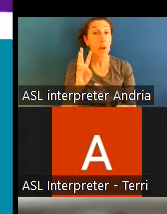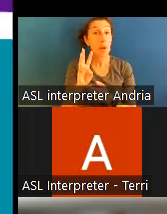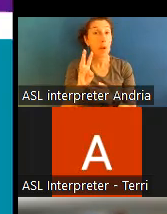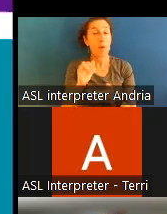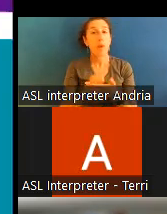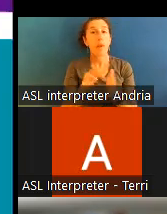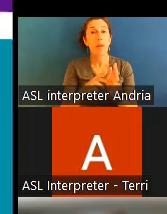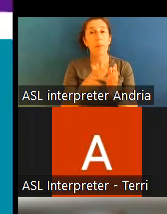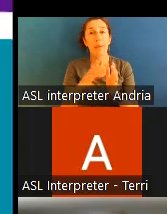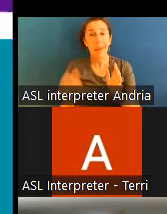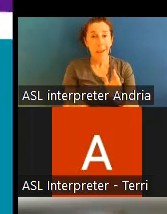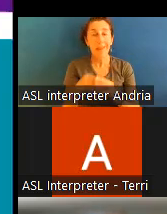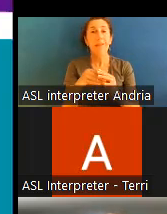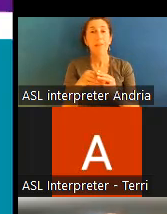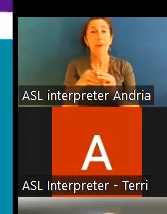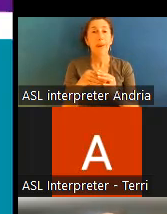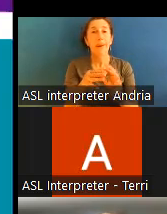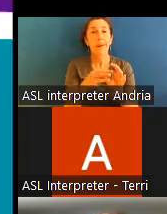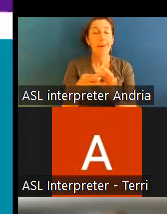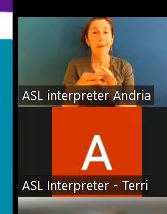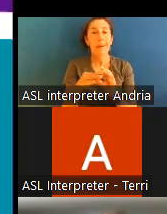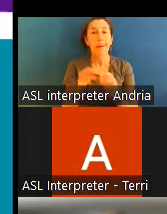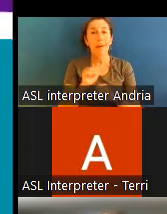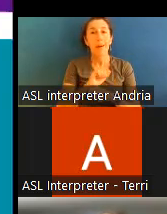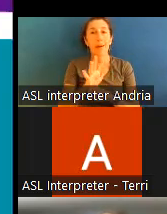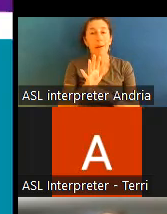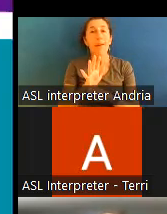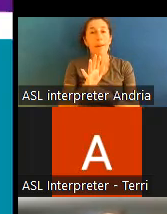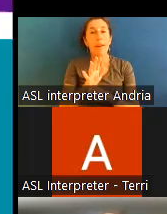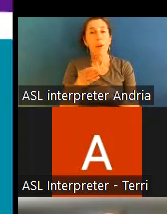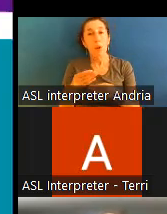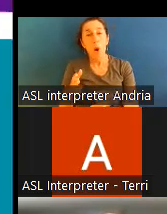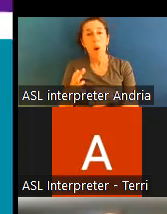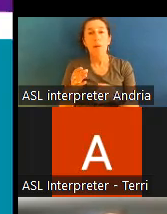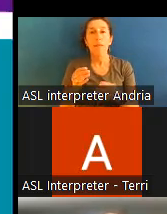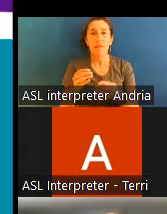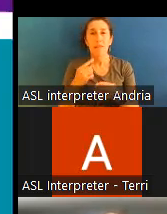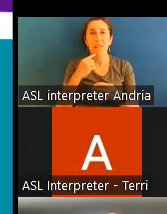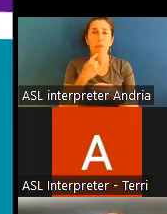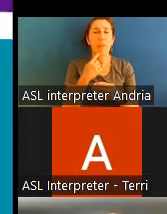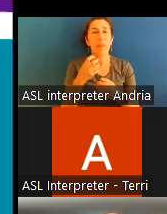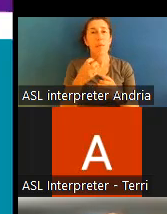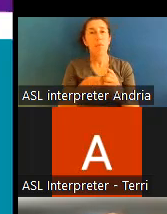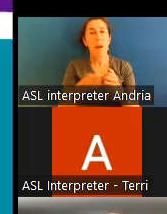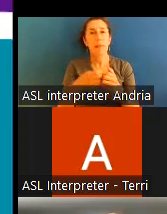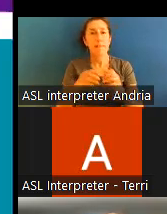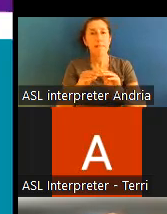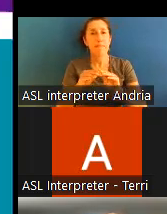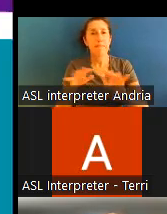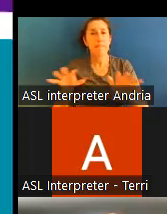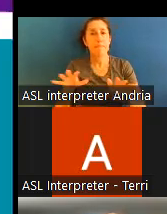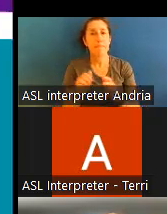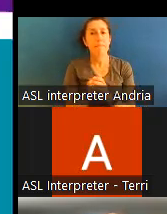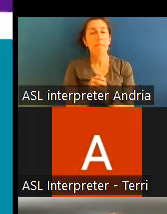going to happen. So we have to, you know, we keep thinking we're going to see the